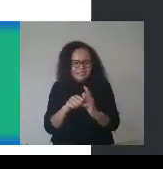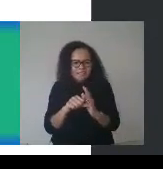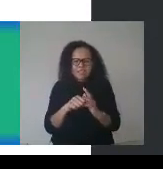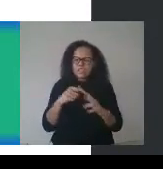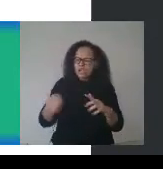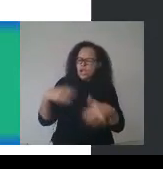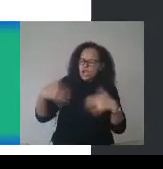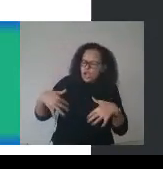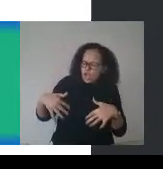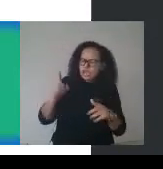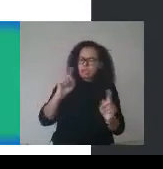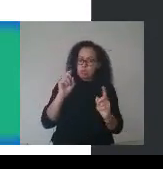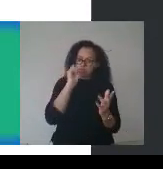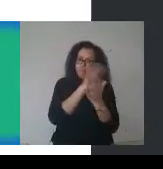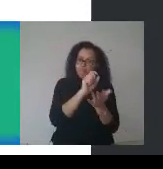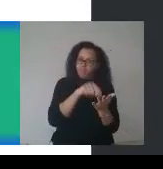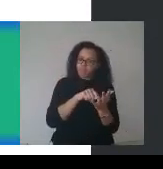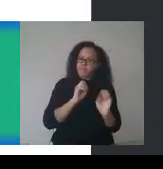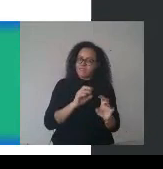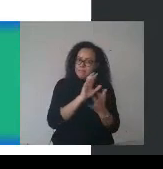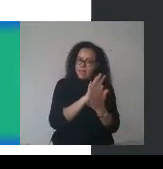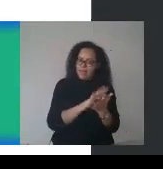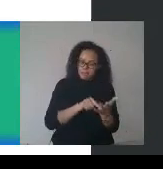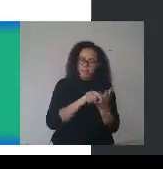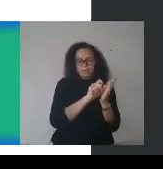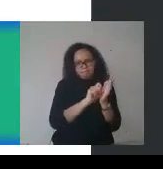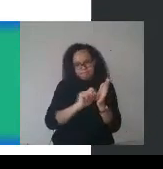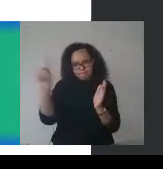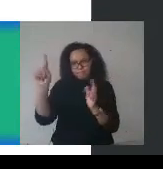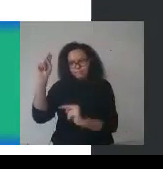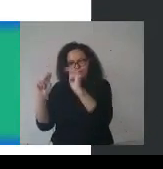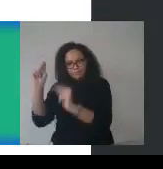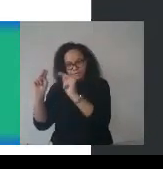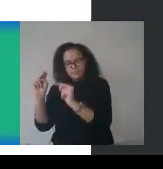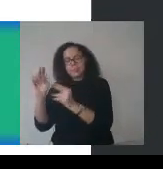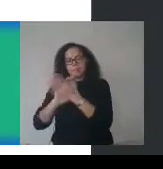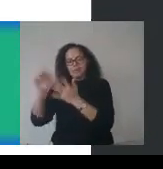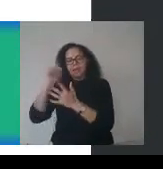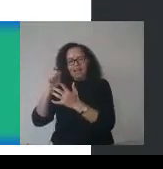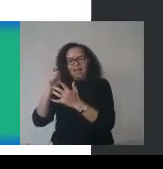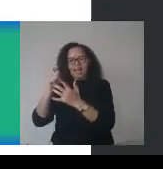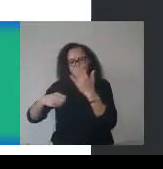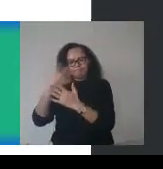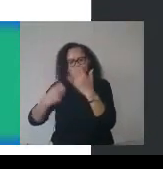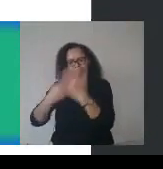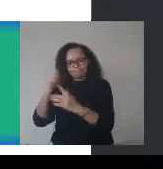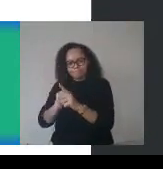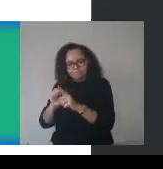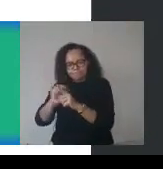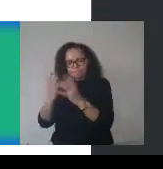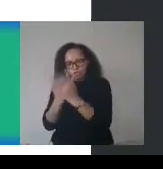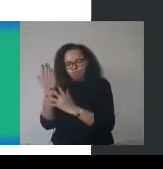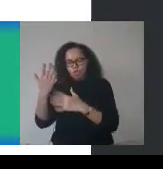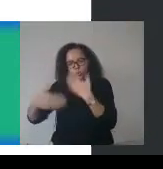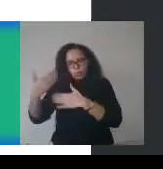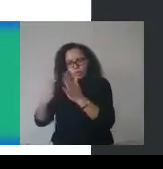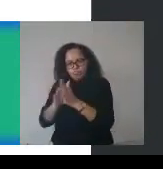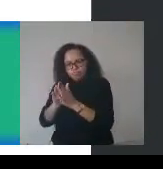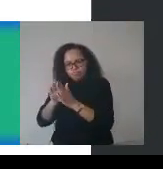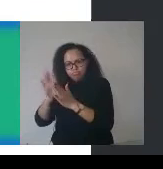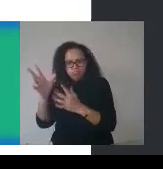position. That feedback then goes back into our server to make sure that it's a continually evolving, adapting program week to week, just like